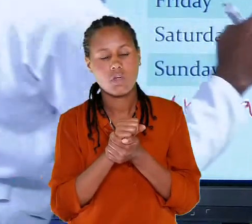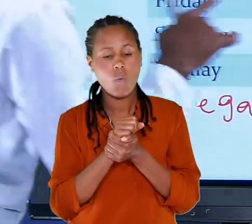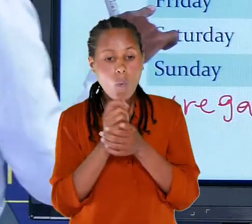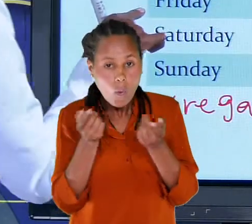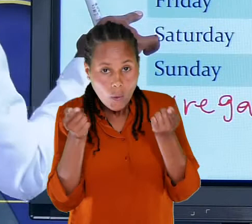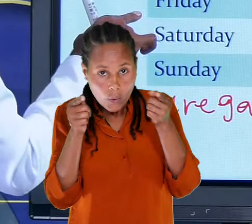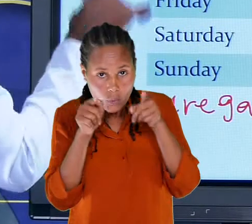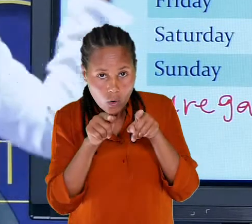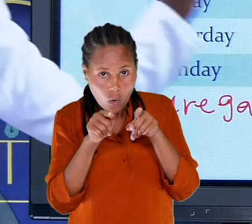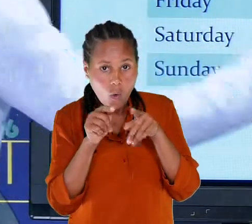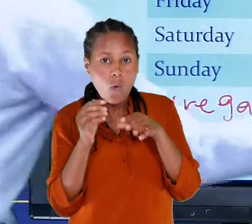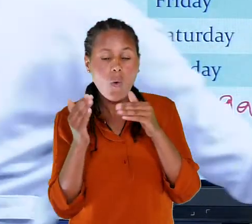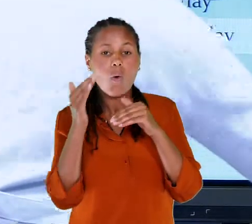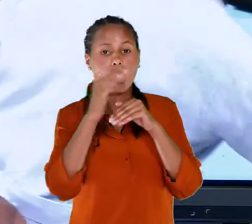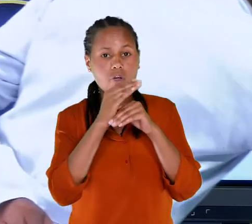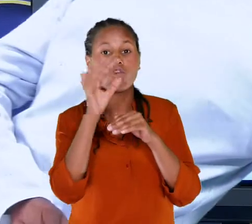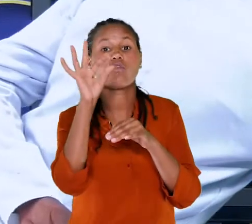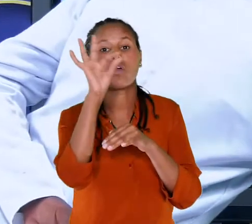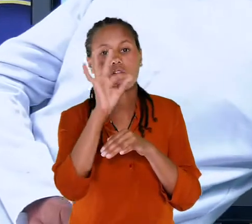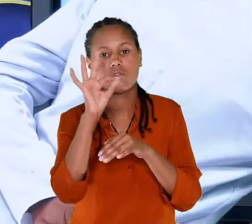When? On Friday.